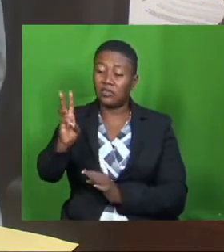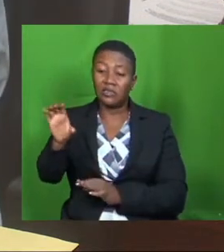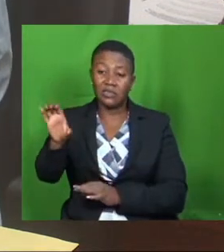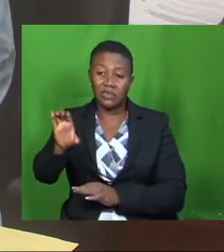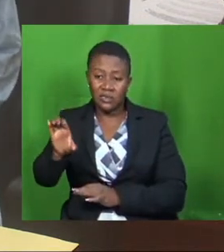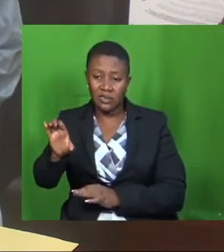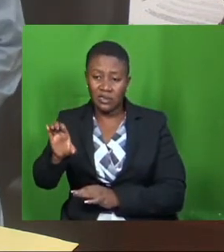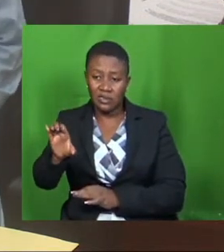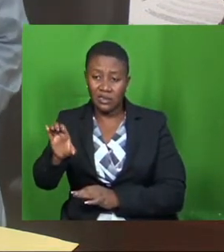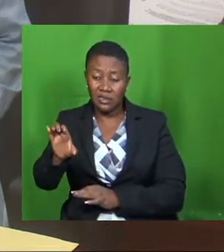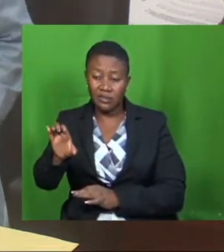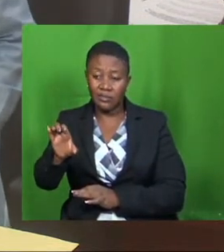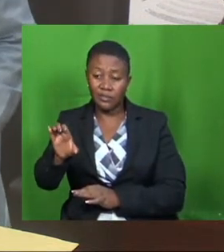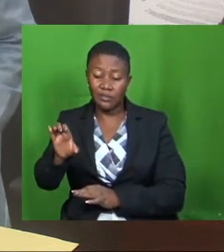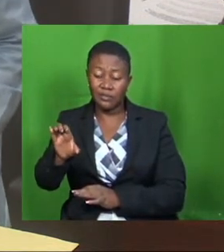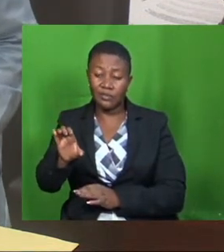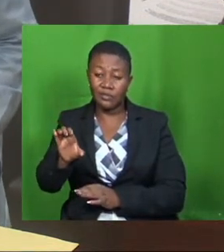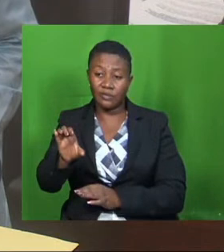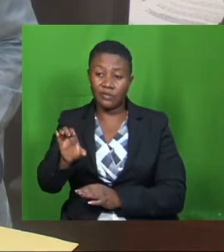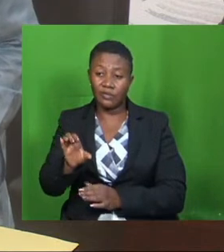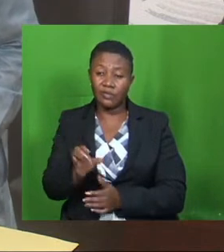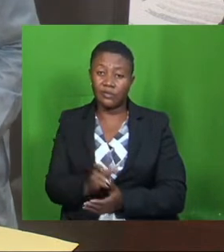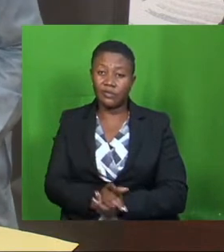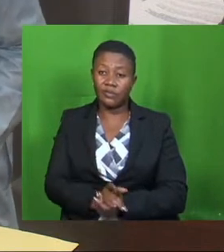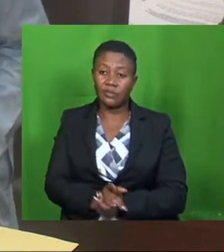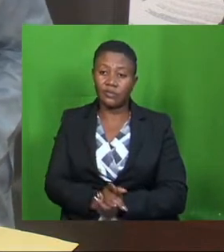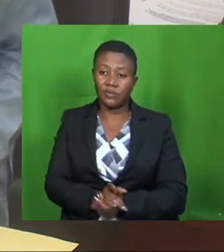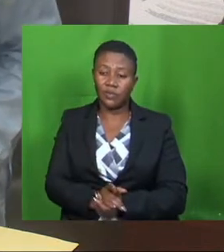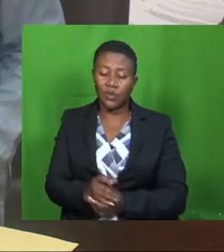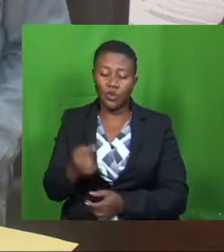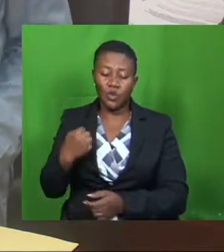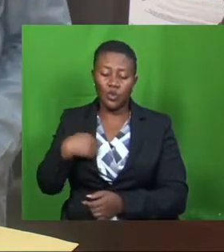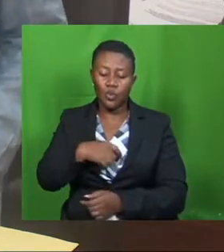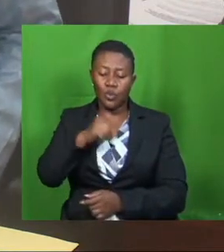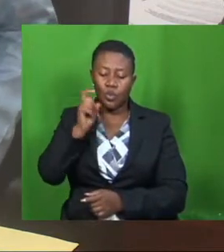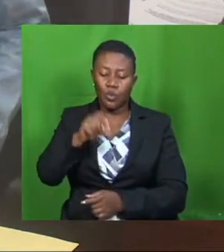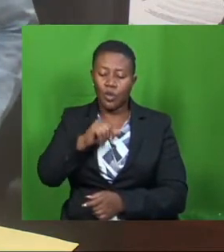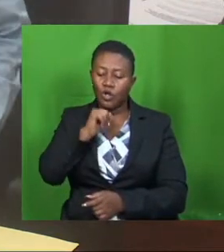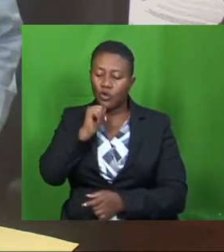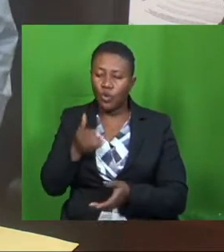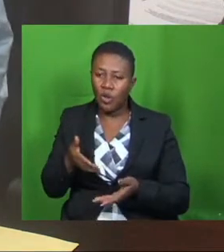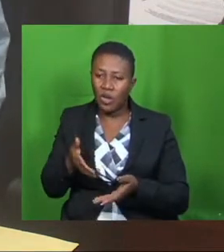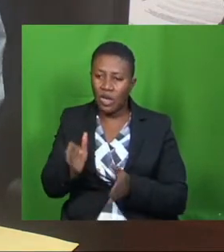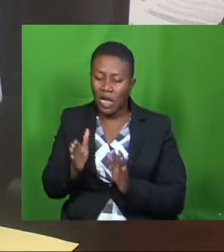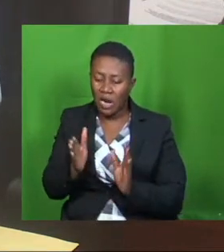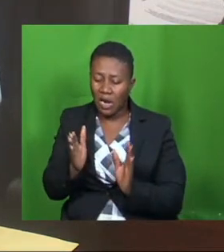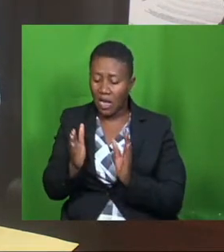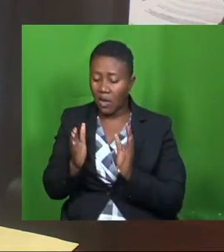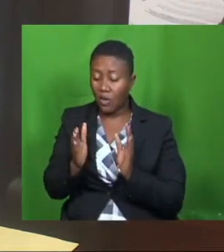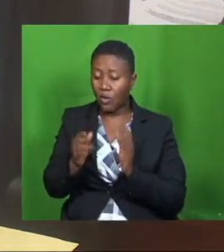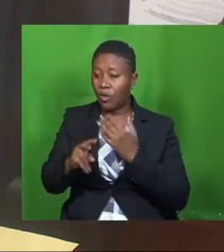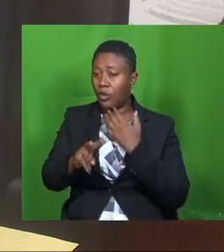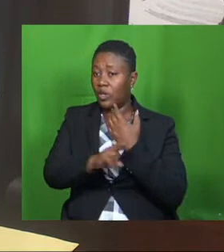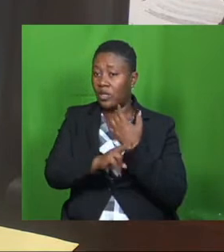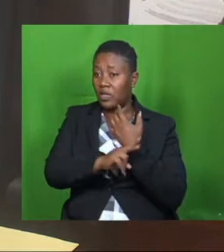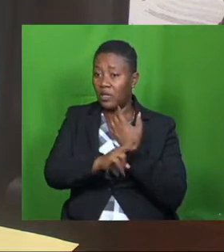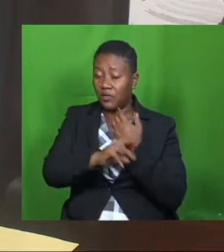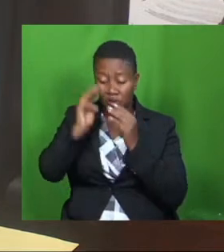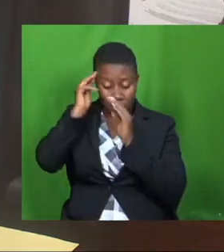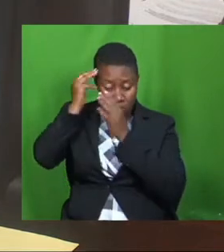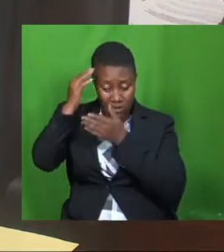is running away from responsibility, I shudder to think of how that